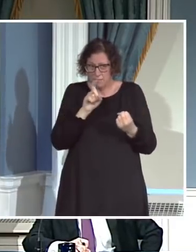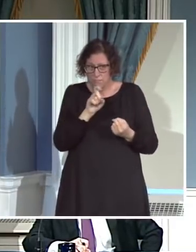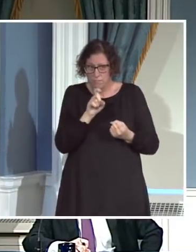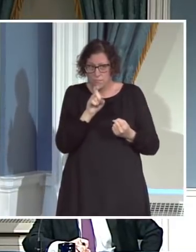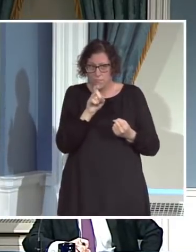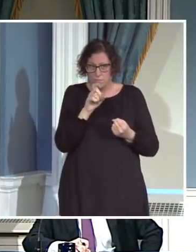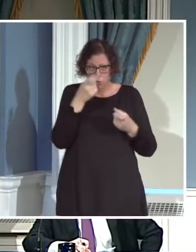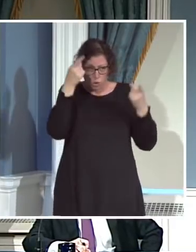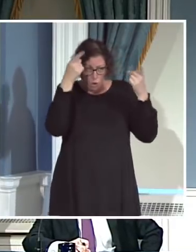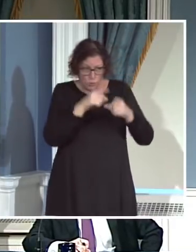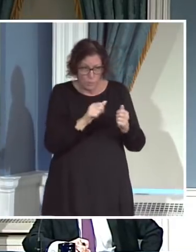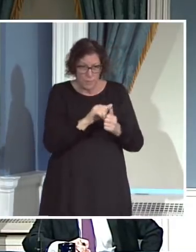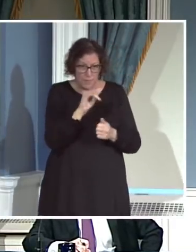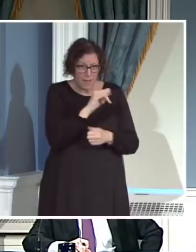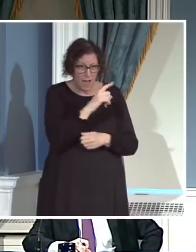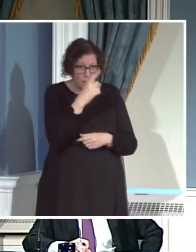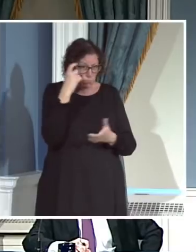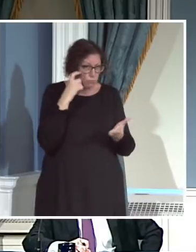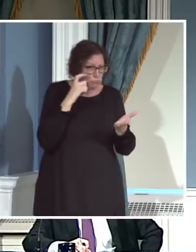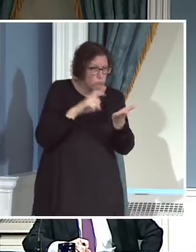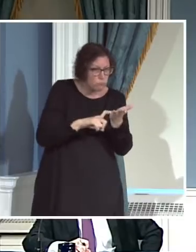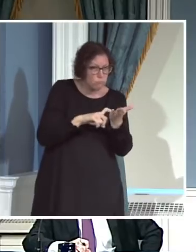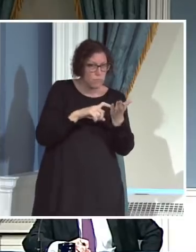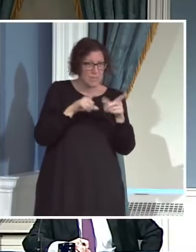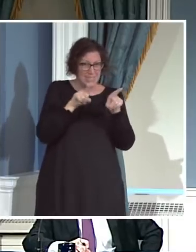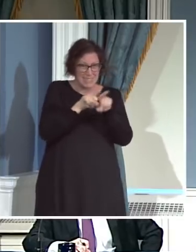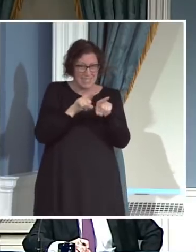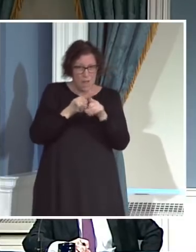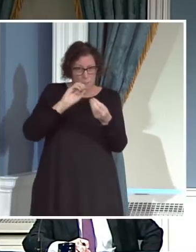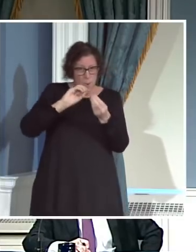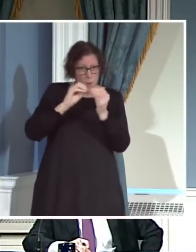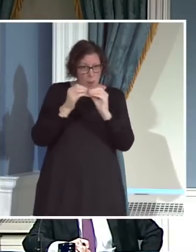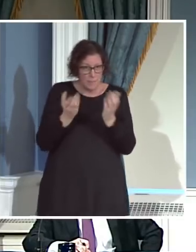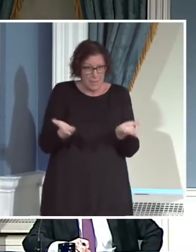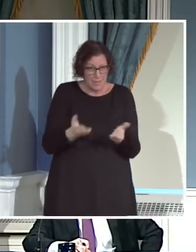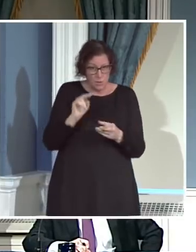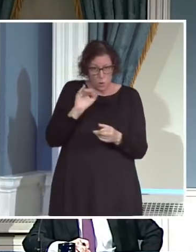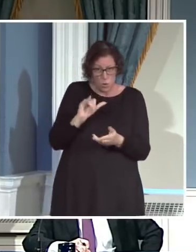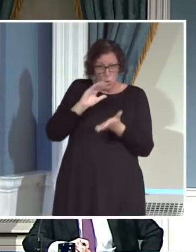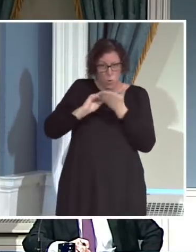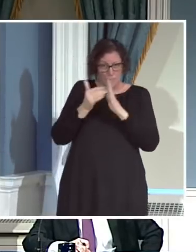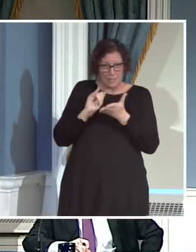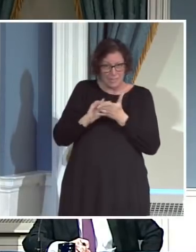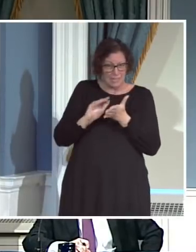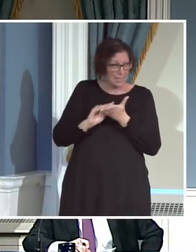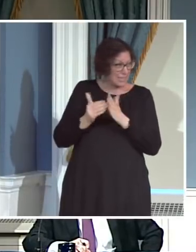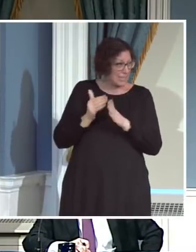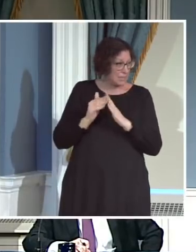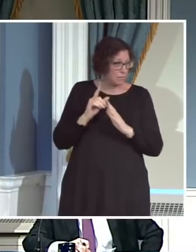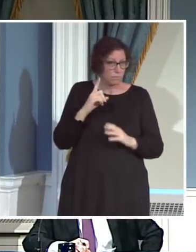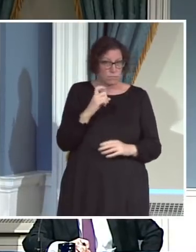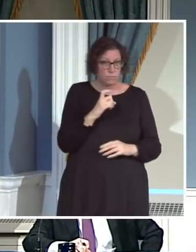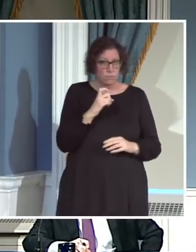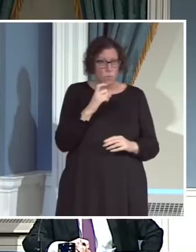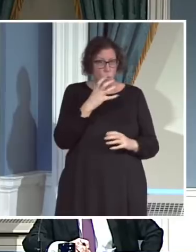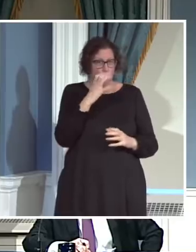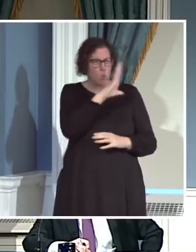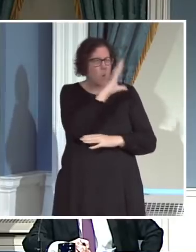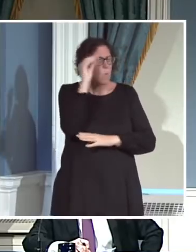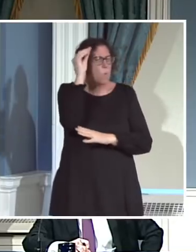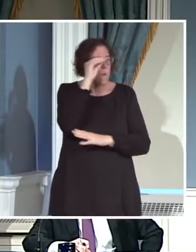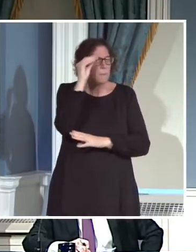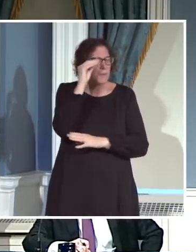And I guess if there's anything you can say about that, it's just, you know, we've been hearing